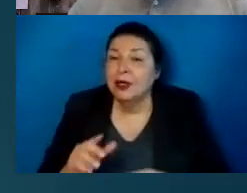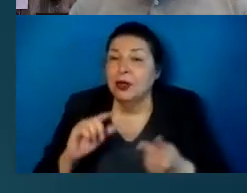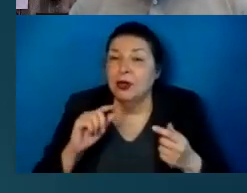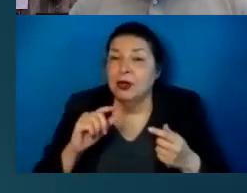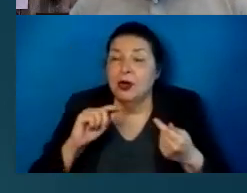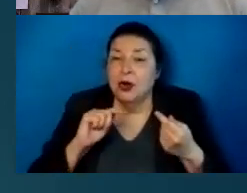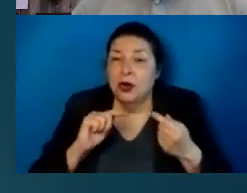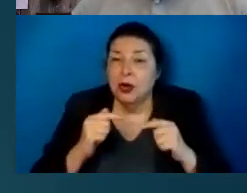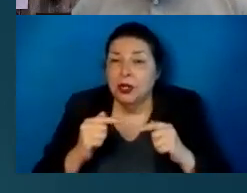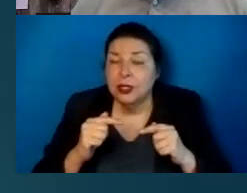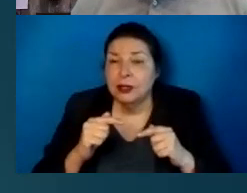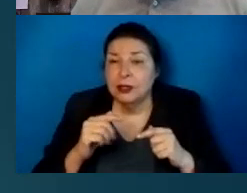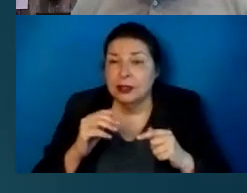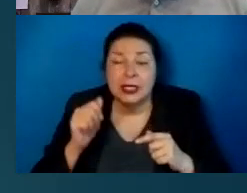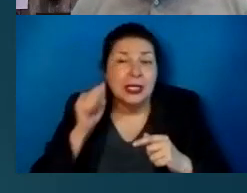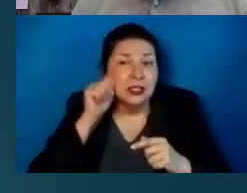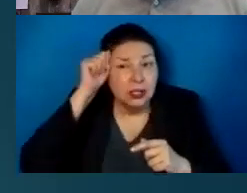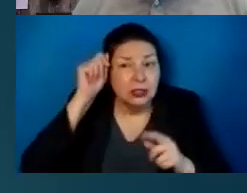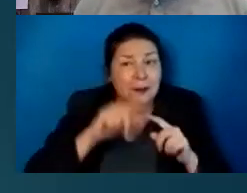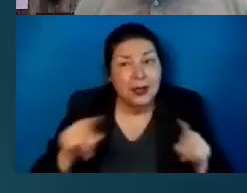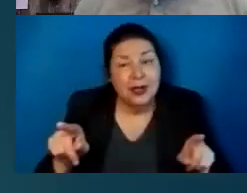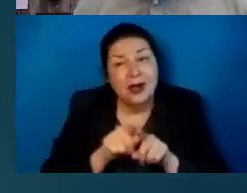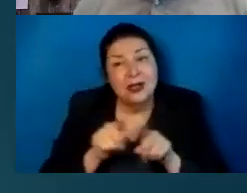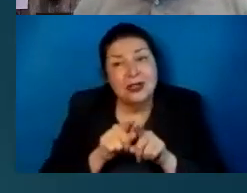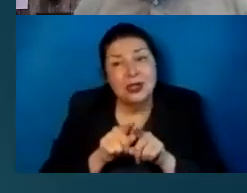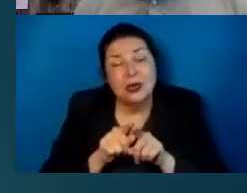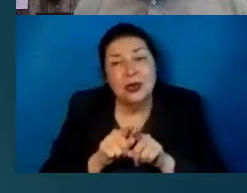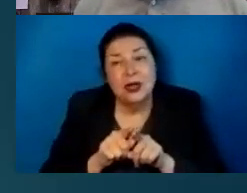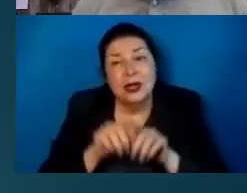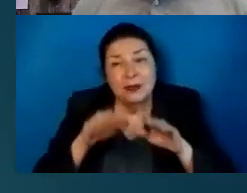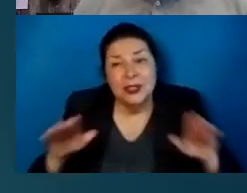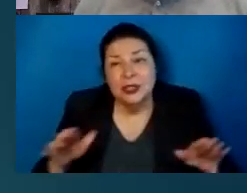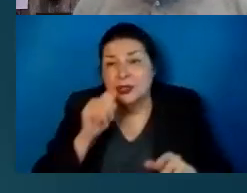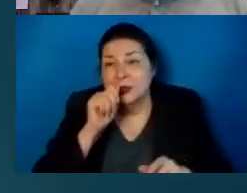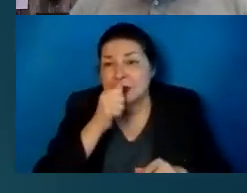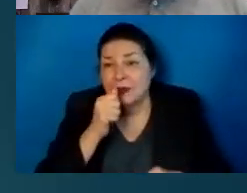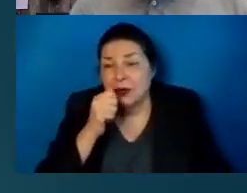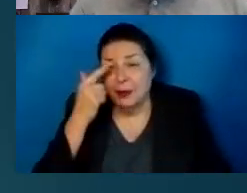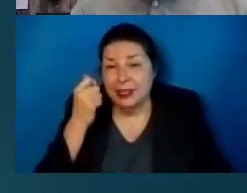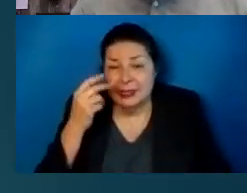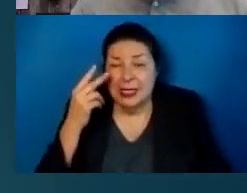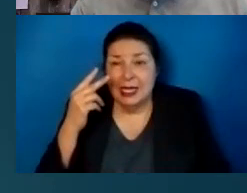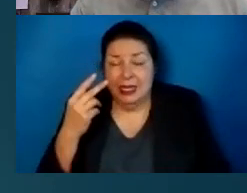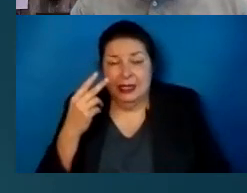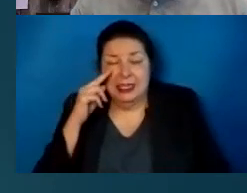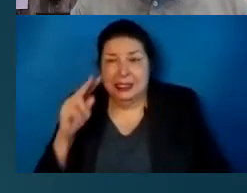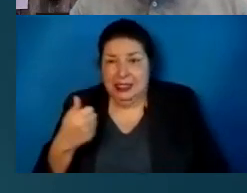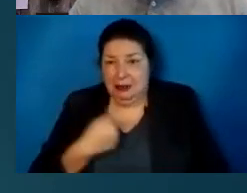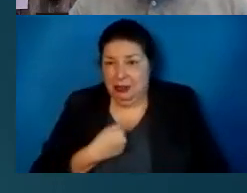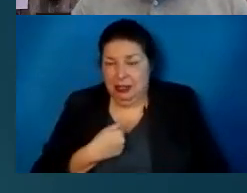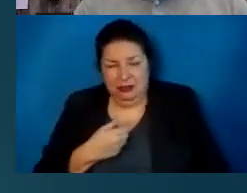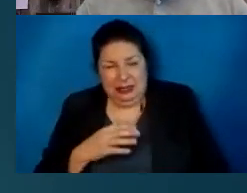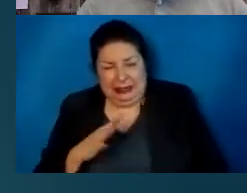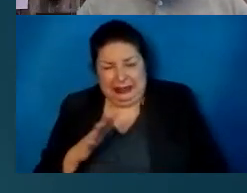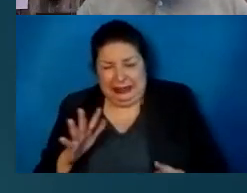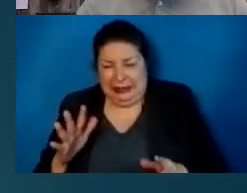the kids because they begin to perceive that they're there only as a wedge against the other